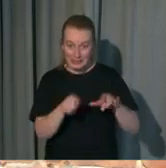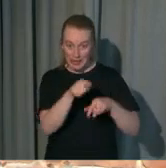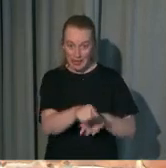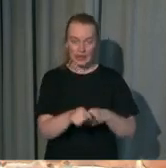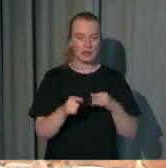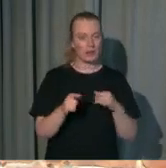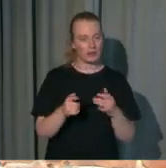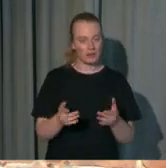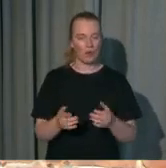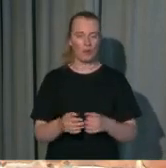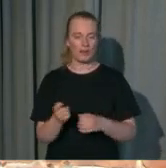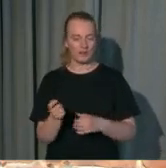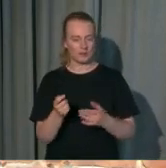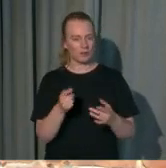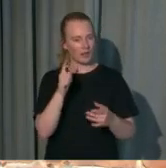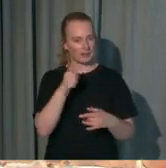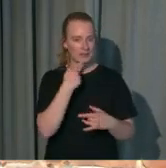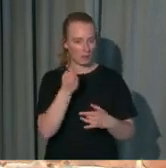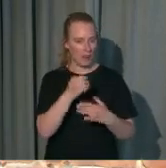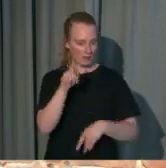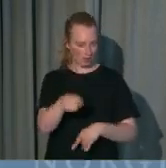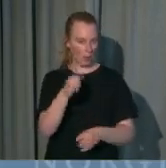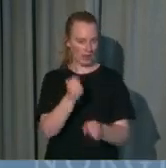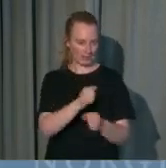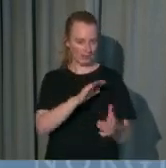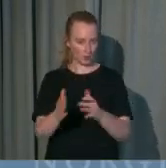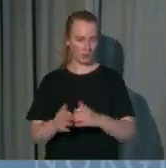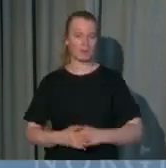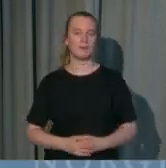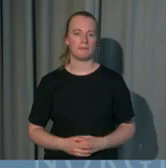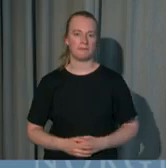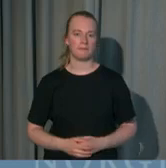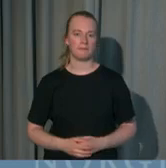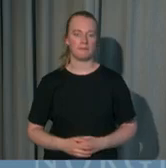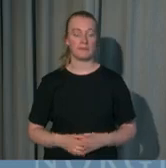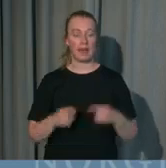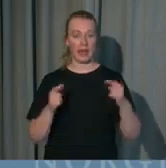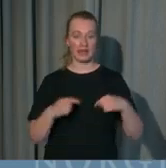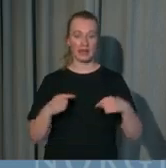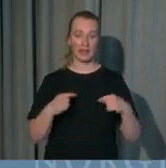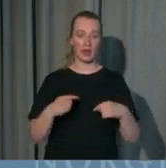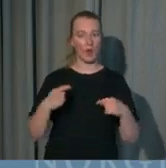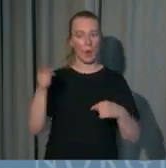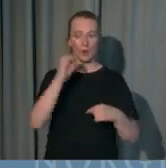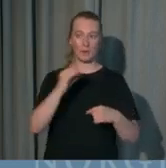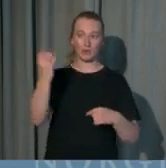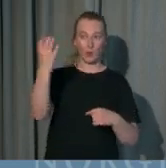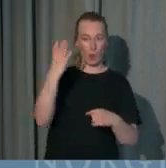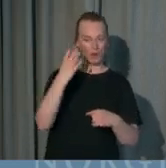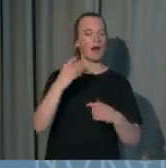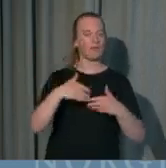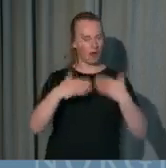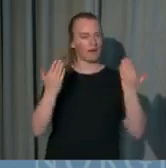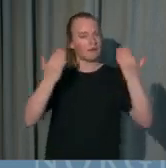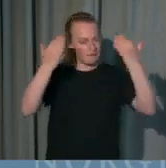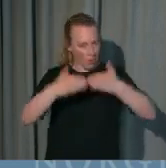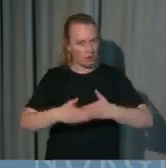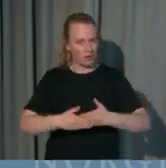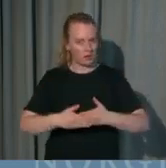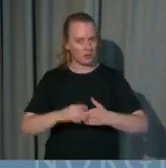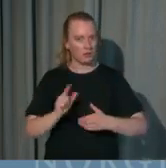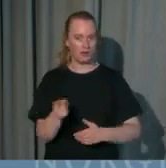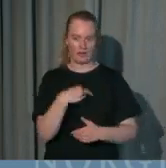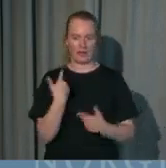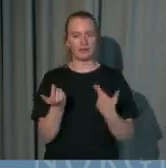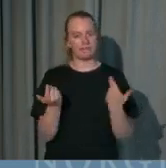address this specific issue? Thank you. It's a very dark day in sunny Oslo, because we had expected a lively